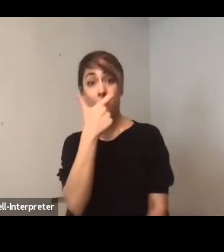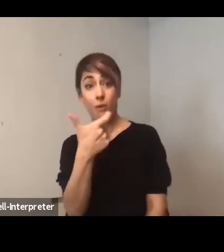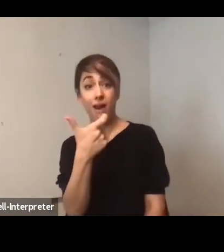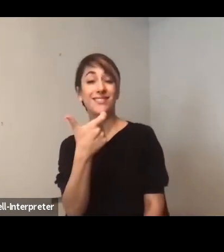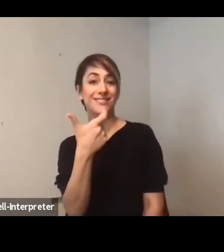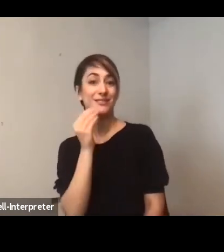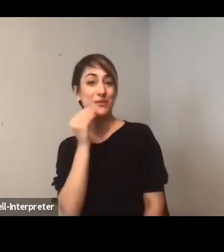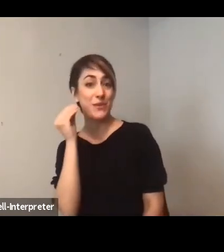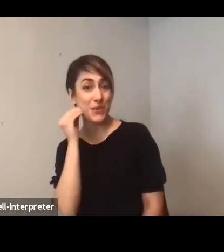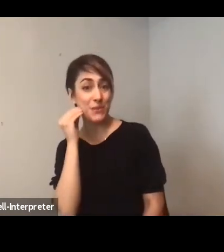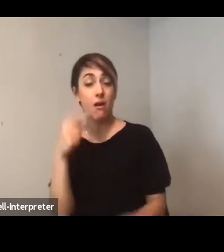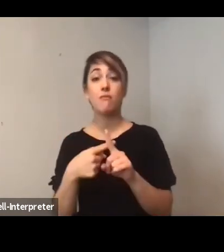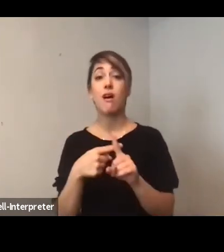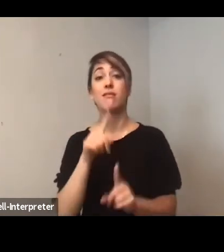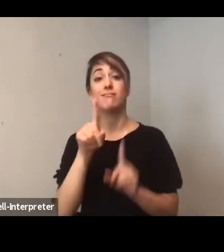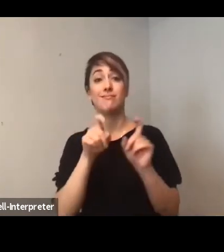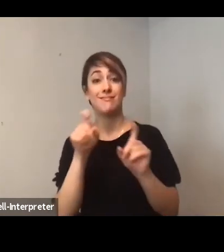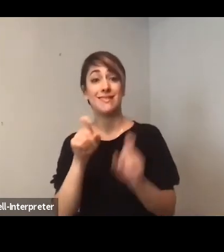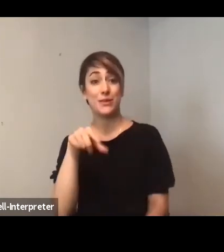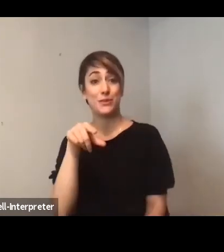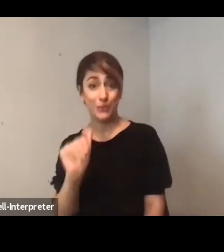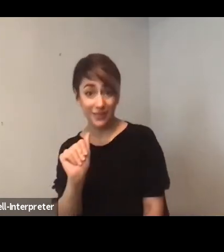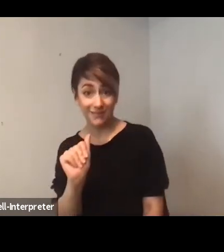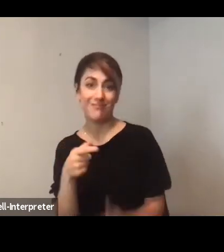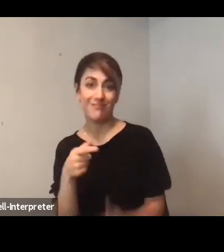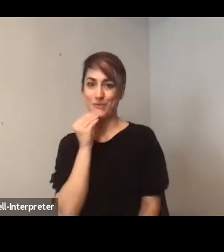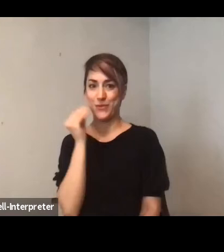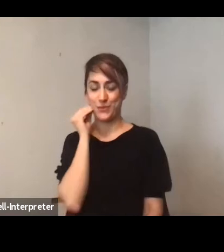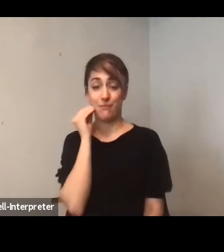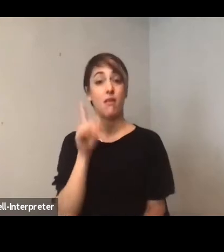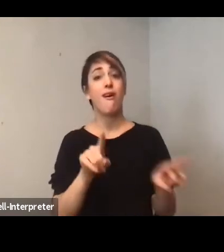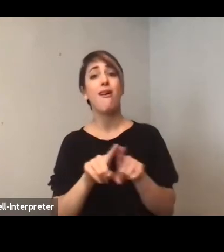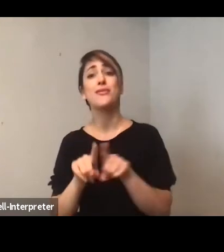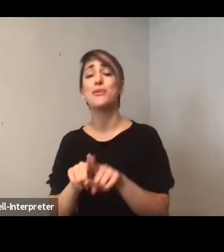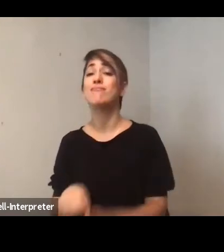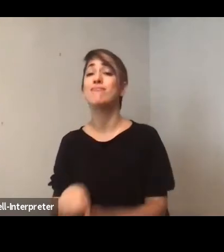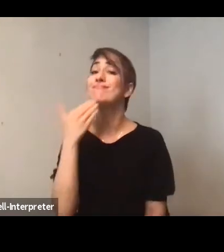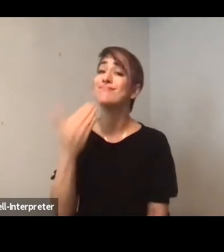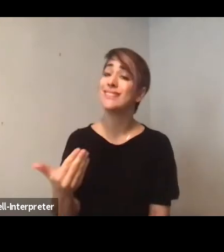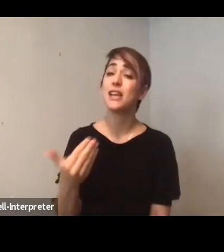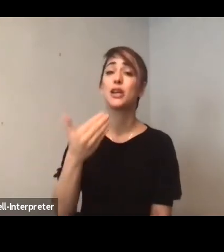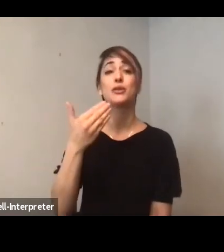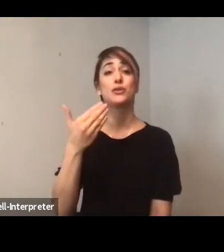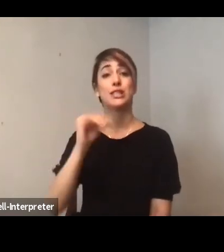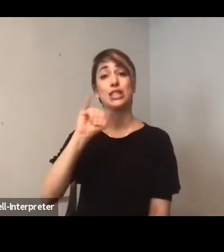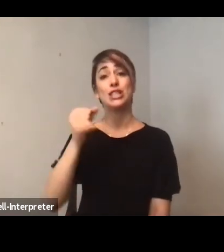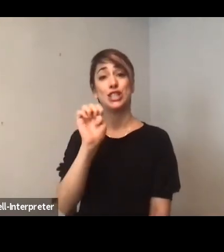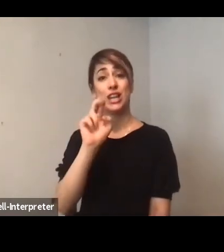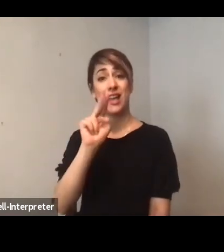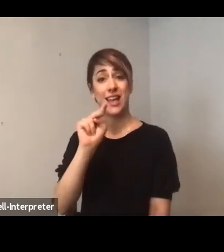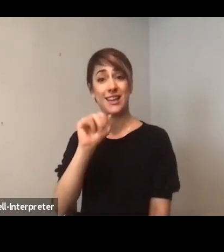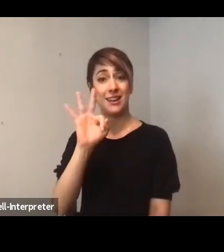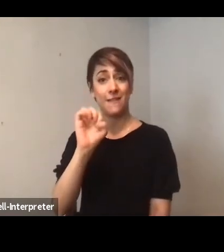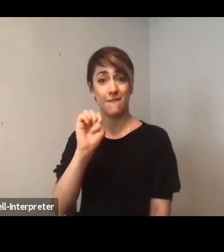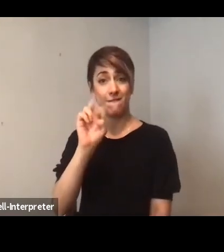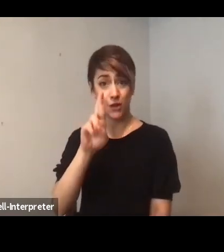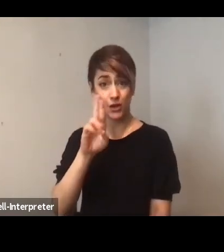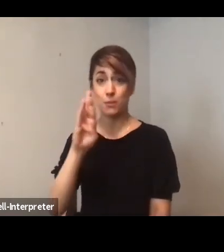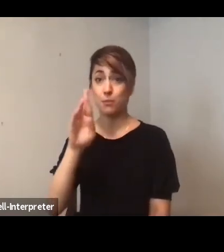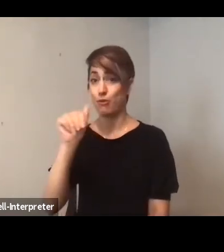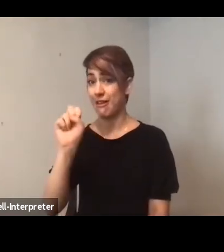speaker's conversation. Also, I'd like to say thank you to Jennifer Brazel. I'll say that again. Thank you to the